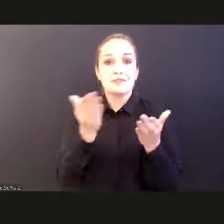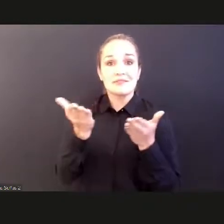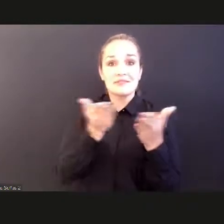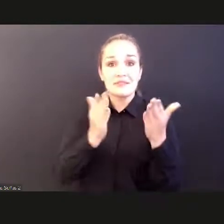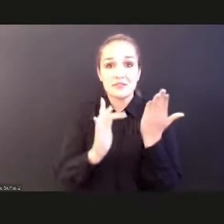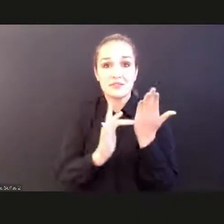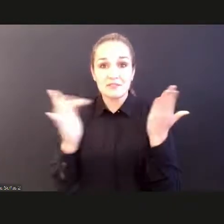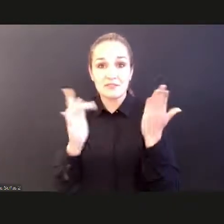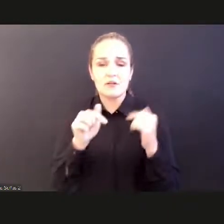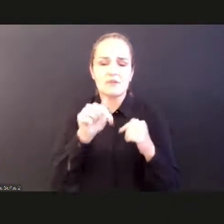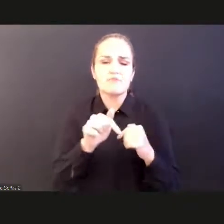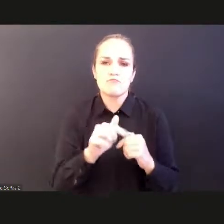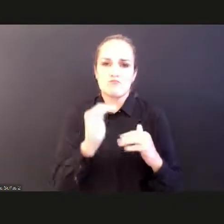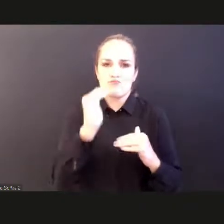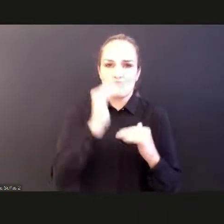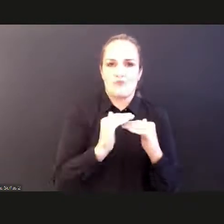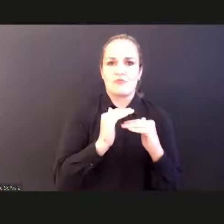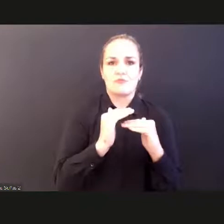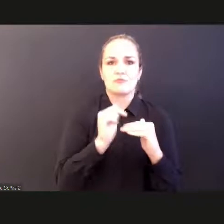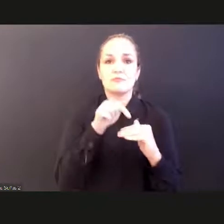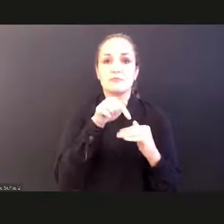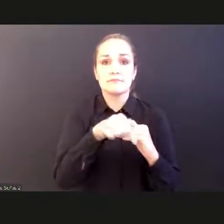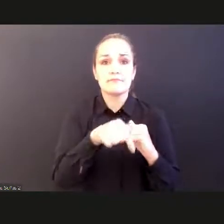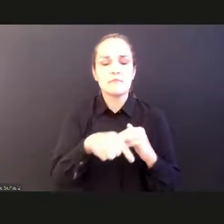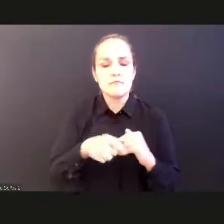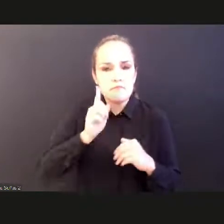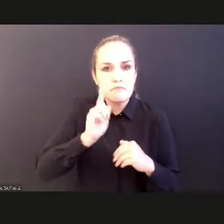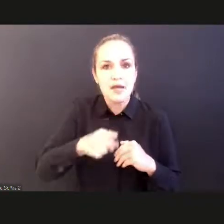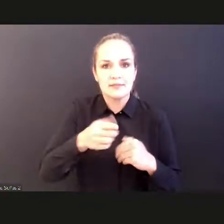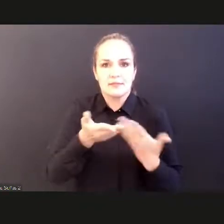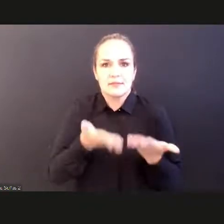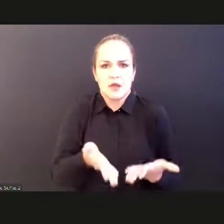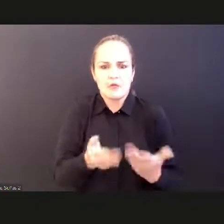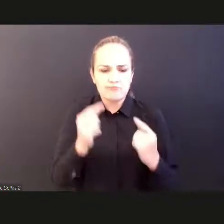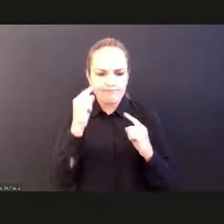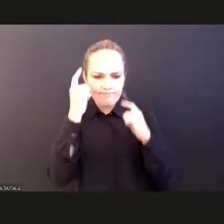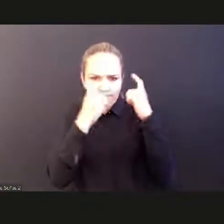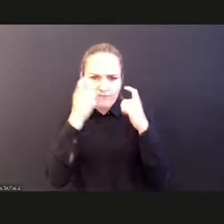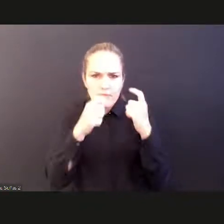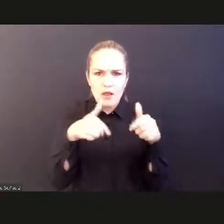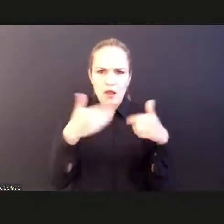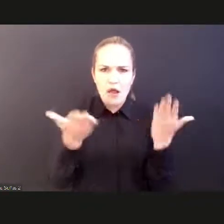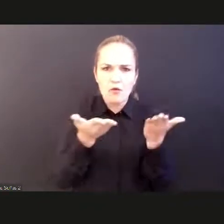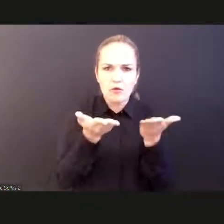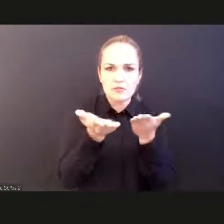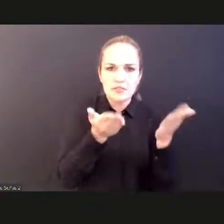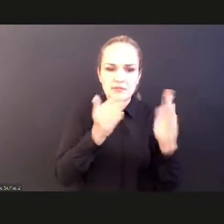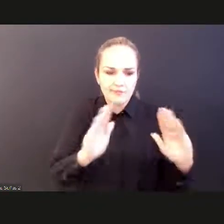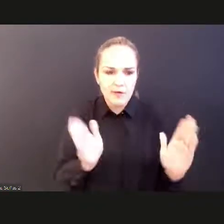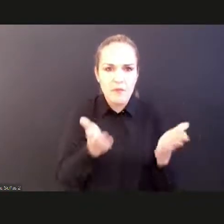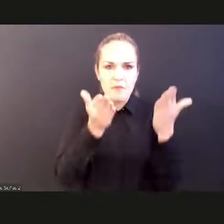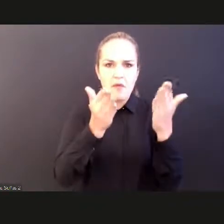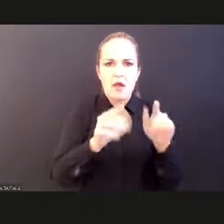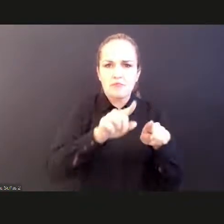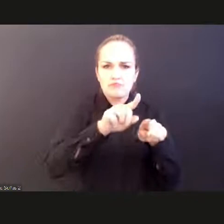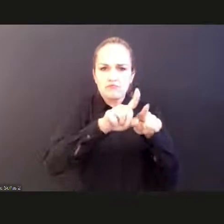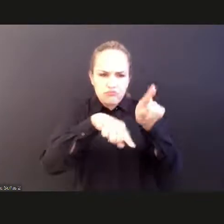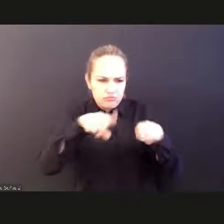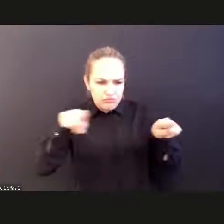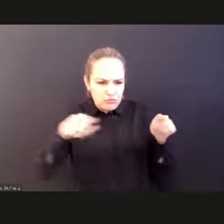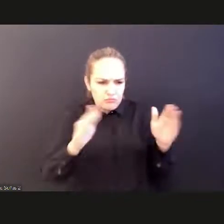promote modern services and export to diversify the economy and export,